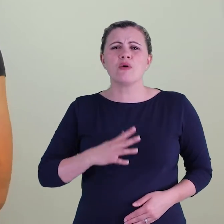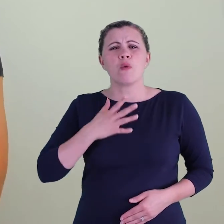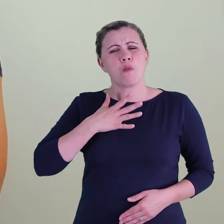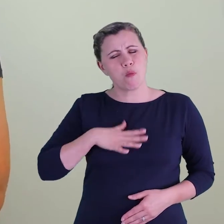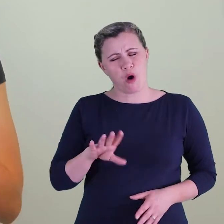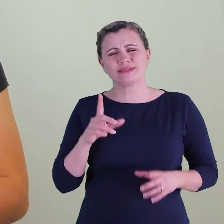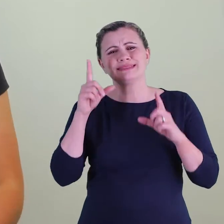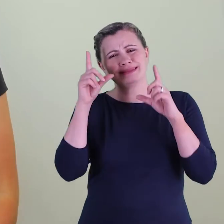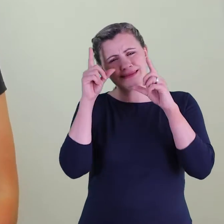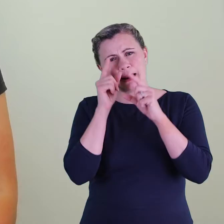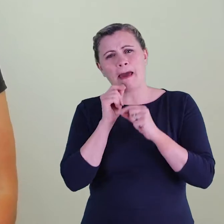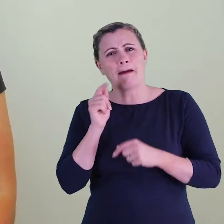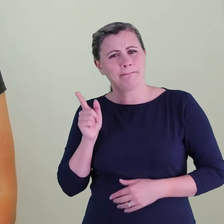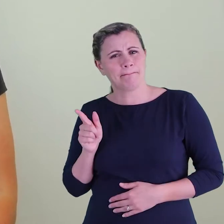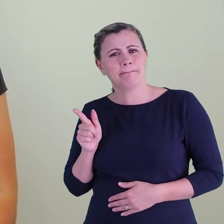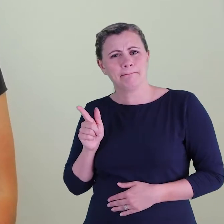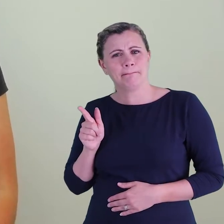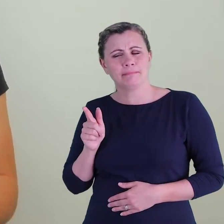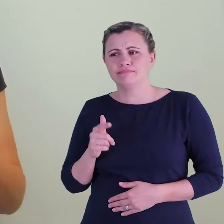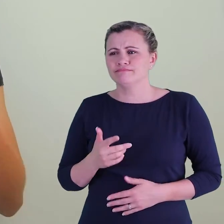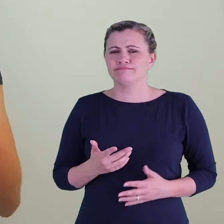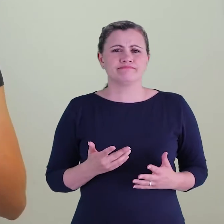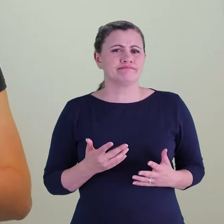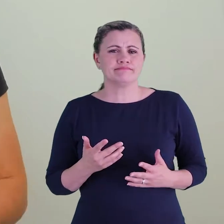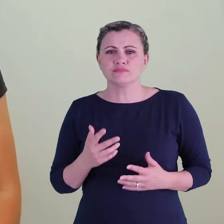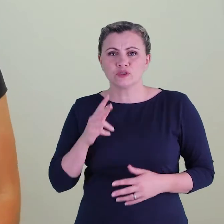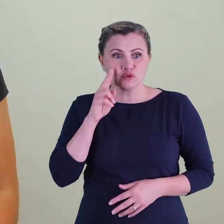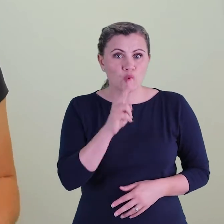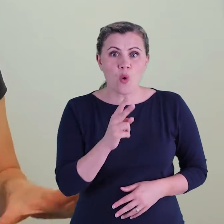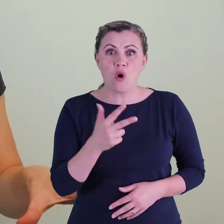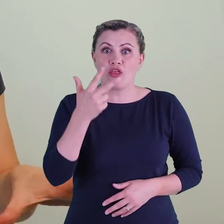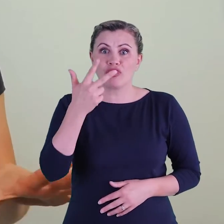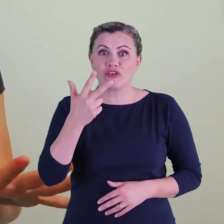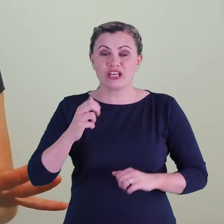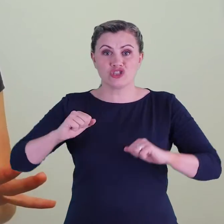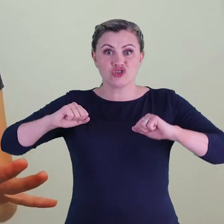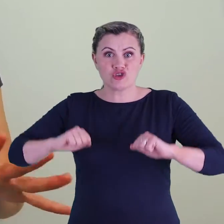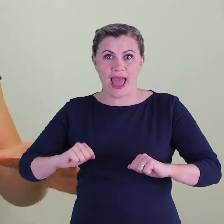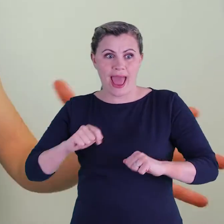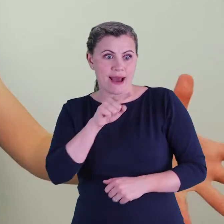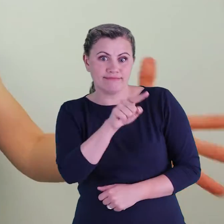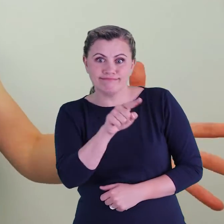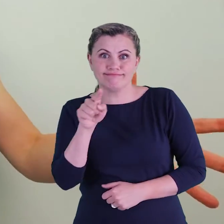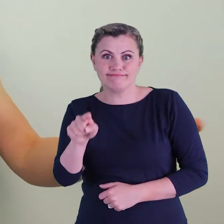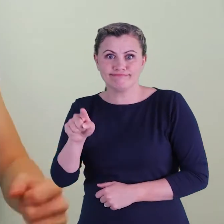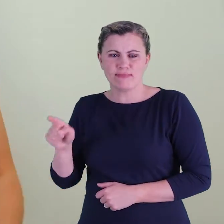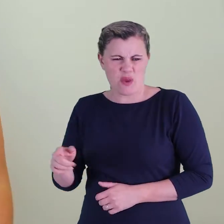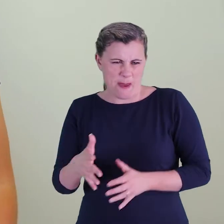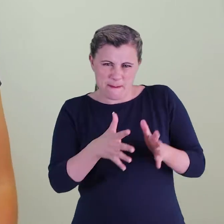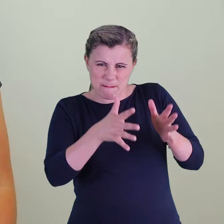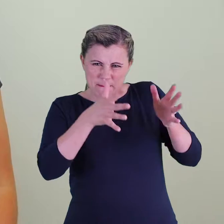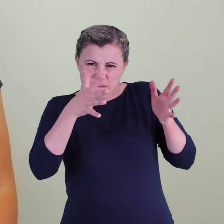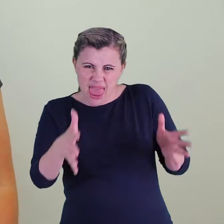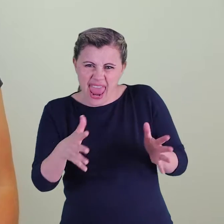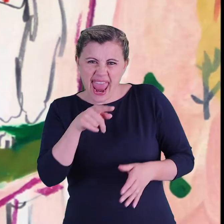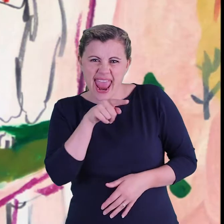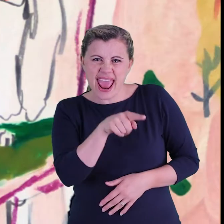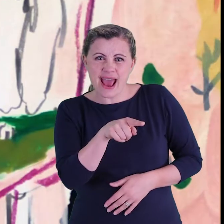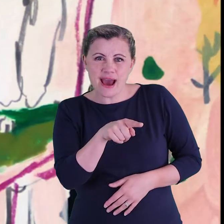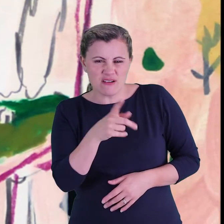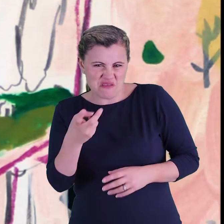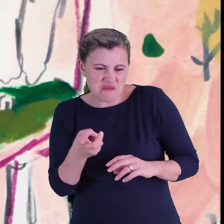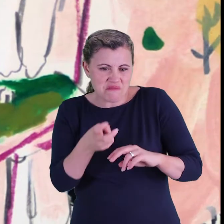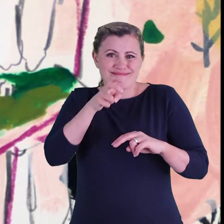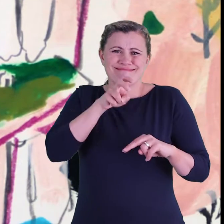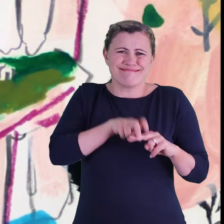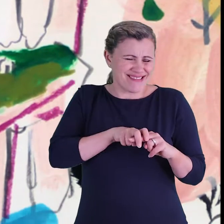she needed a rest. She found 3 bears' chairs, and the big one looked best. But